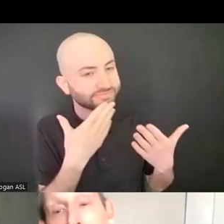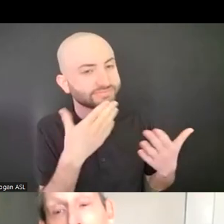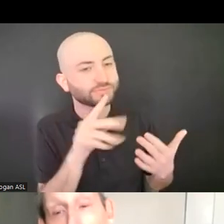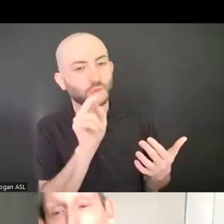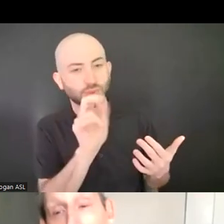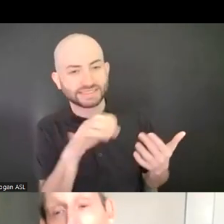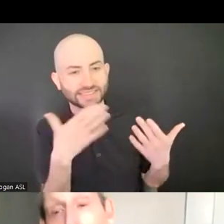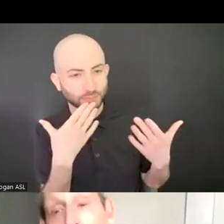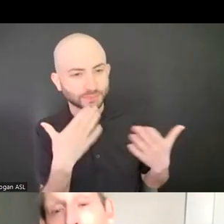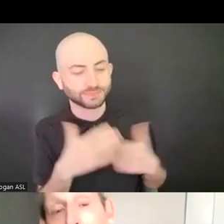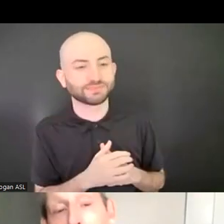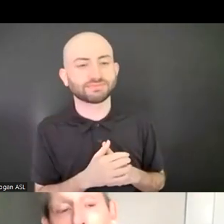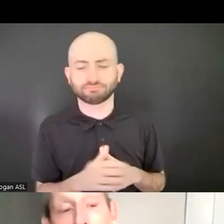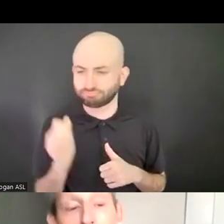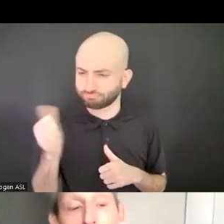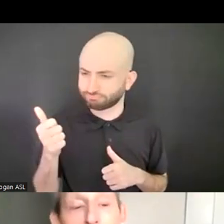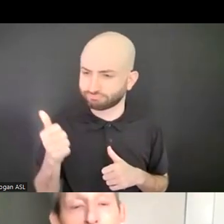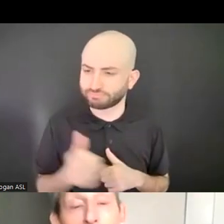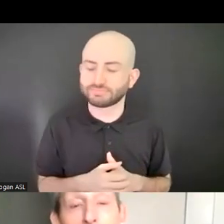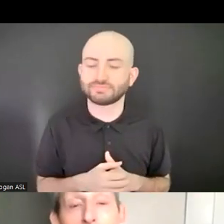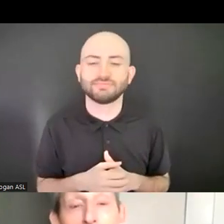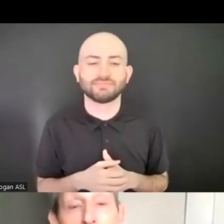you're welcome um